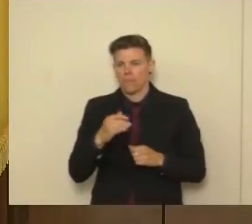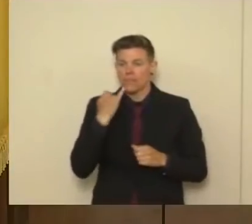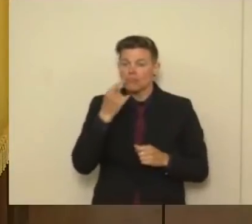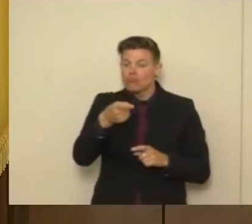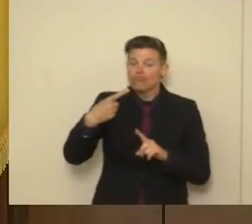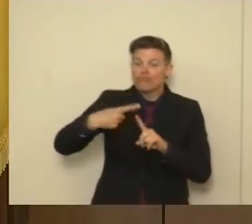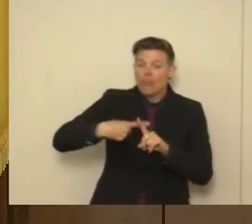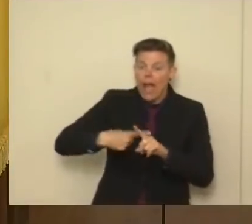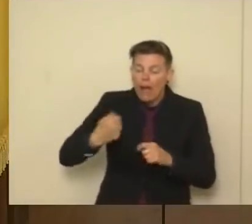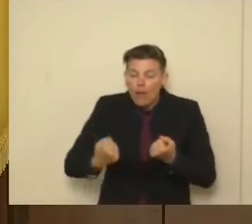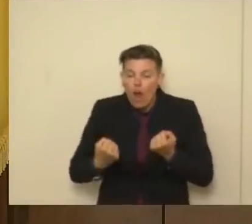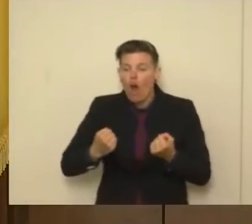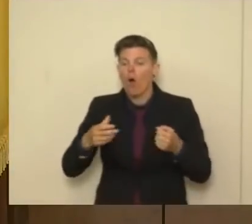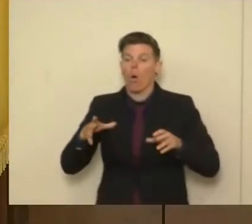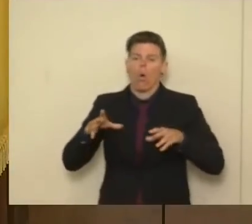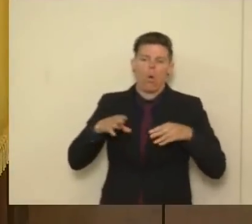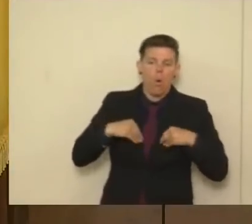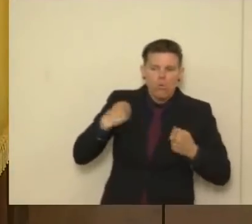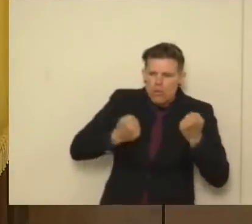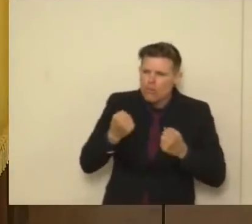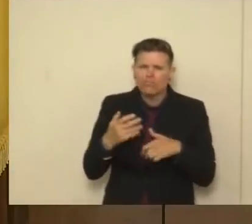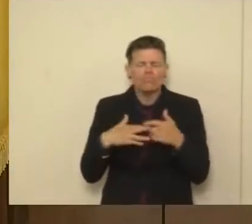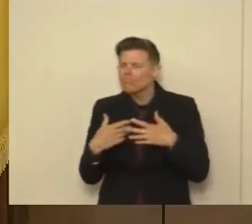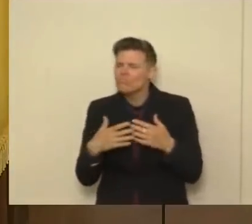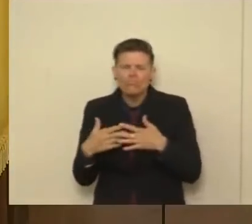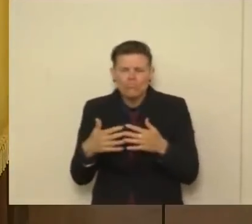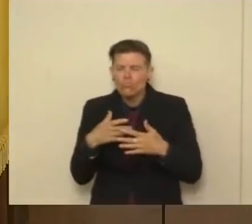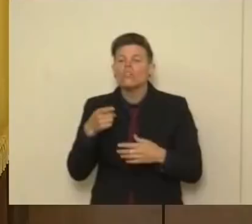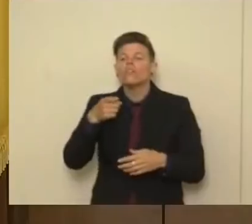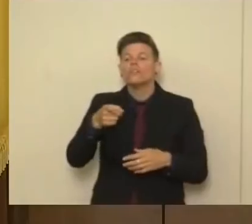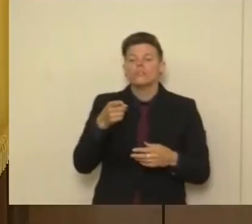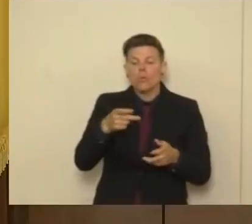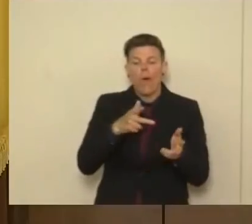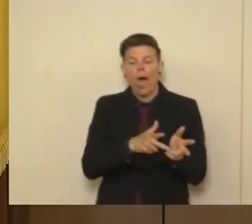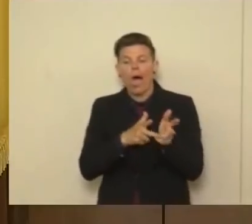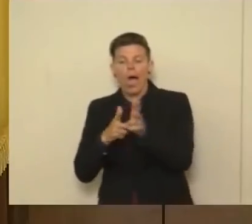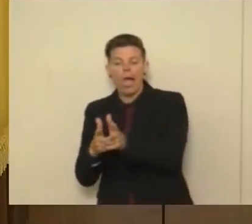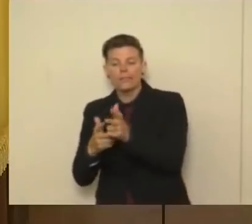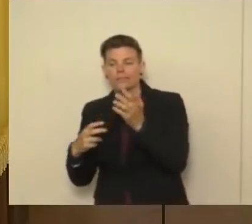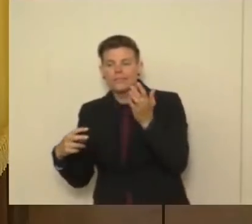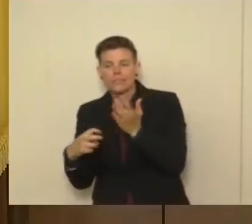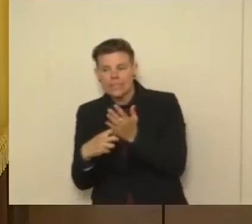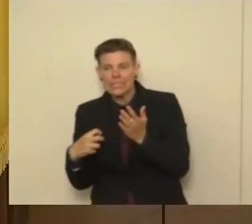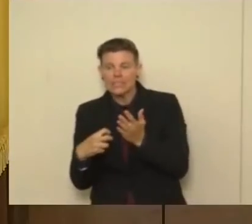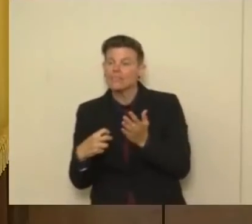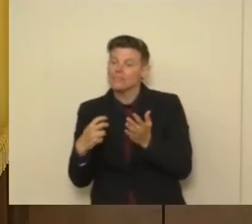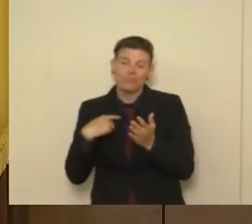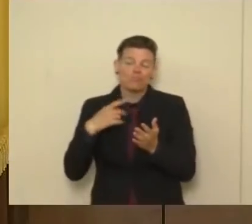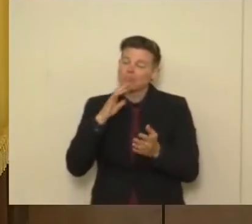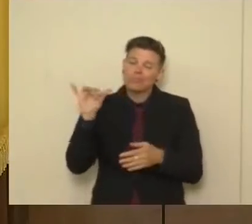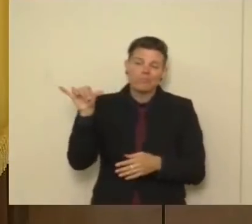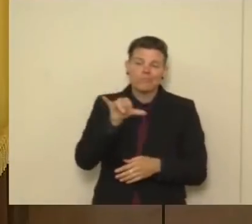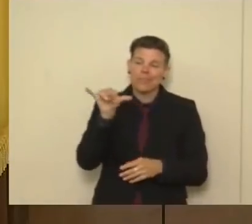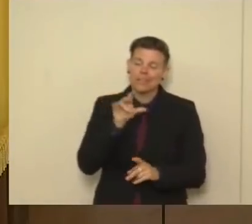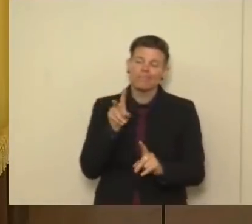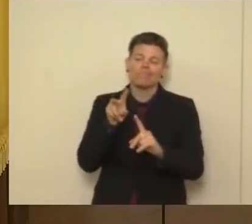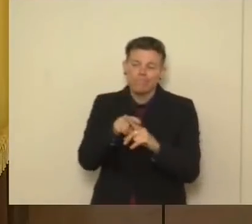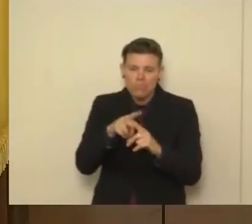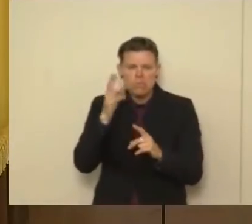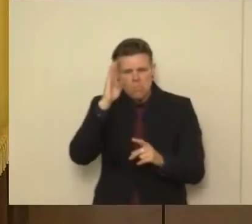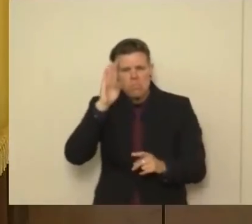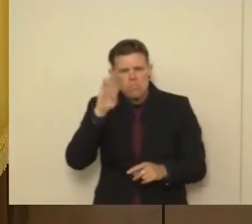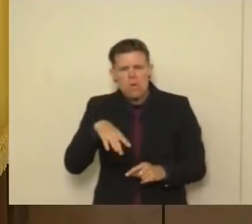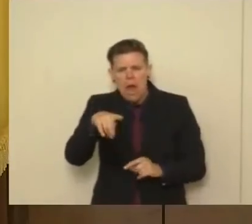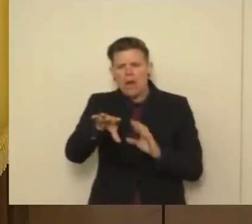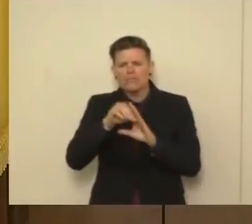car, and you have a traffic violation, we would in fact give you a citation. We know you're from out of state. We can get a sense